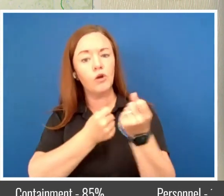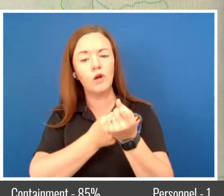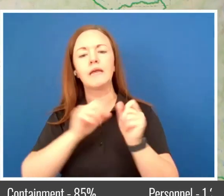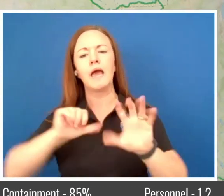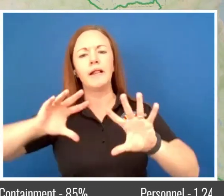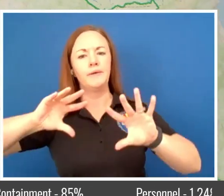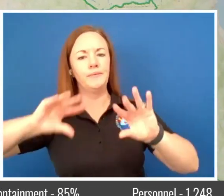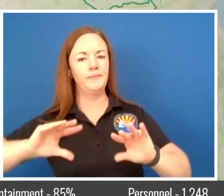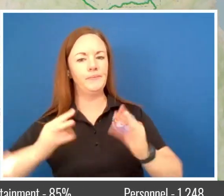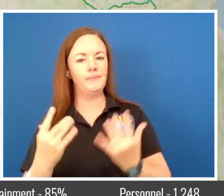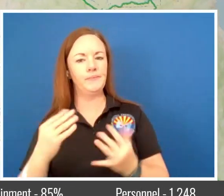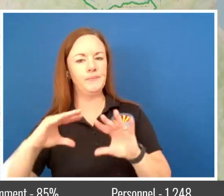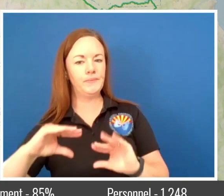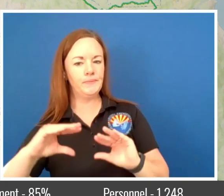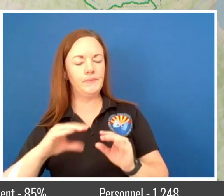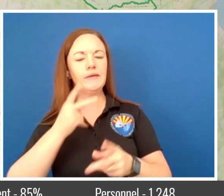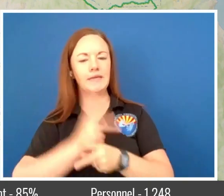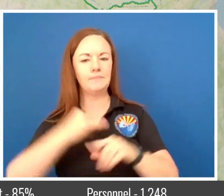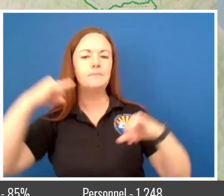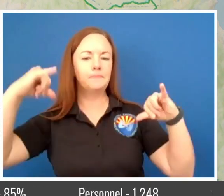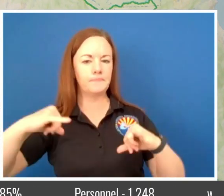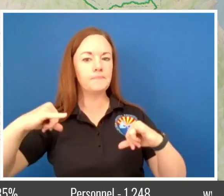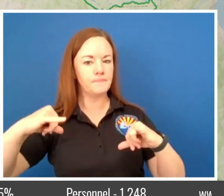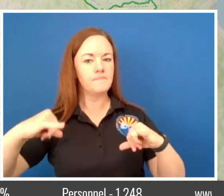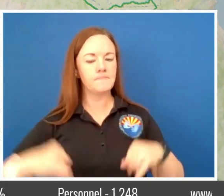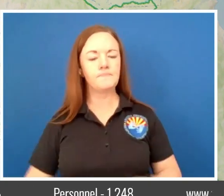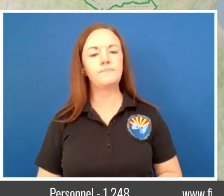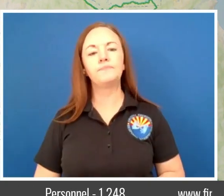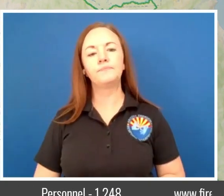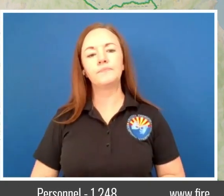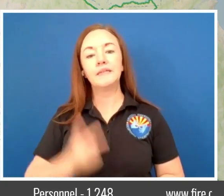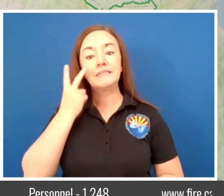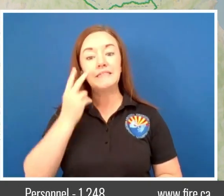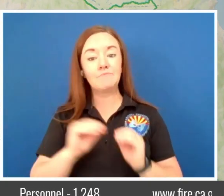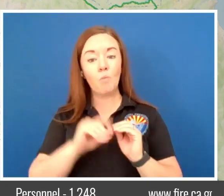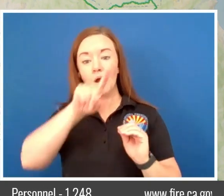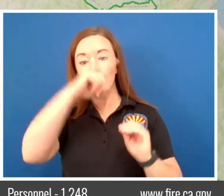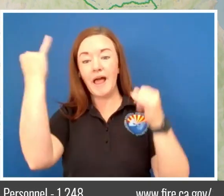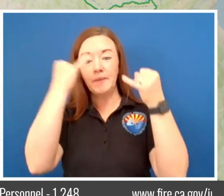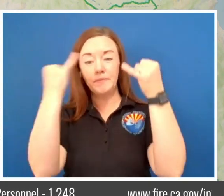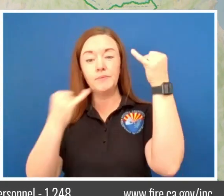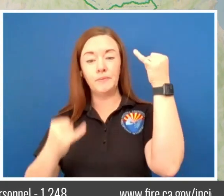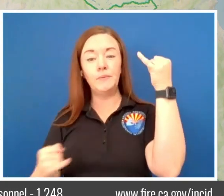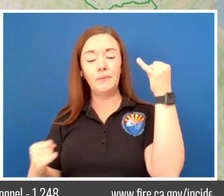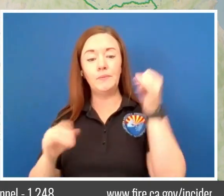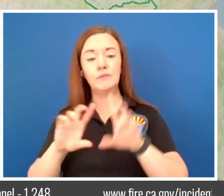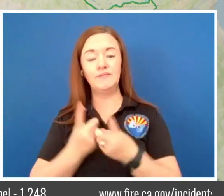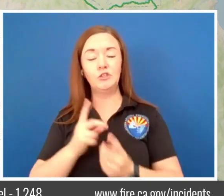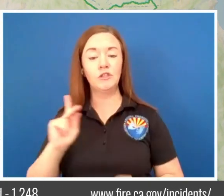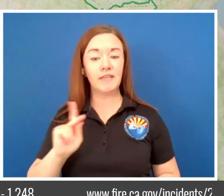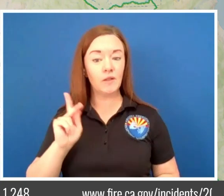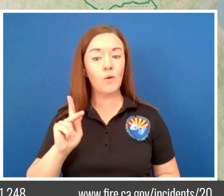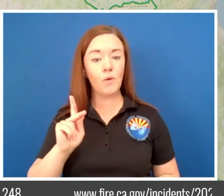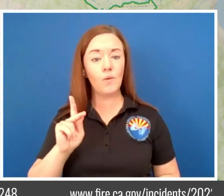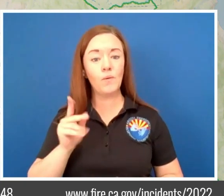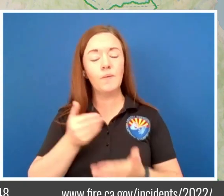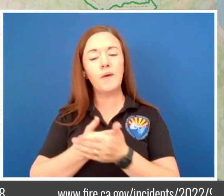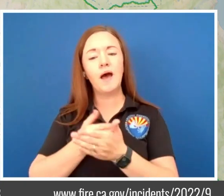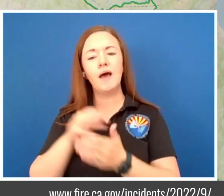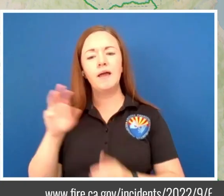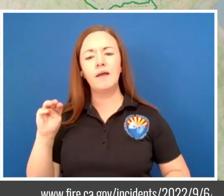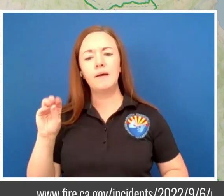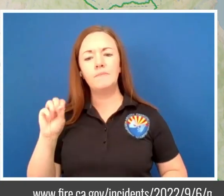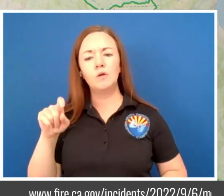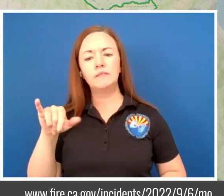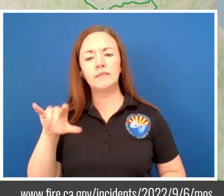in this fire footprint. As you can see, we've got more black on the line coming across in Division Kilo up here, kind of by Mosquito Ridge